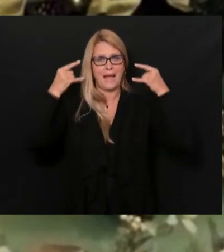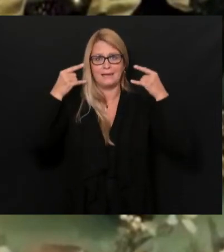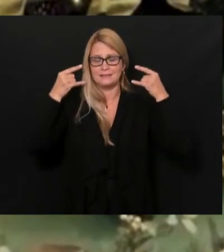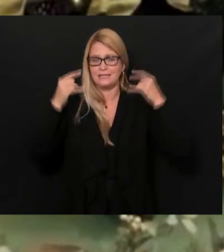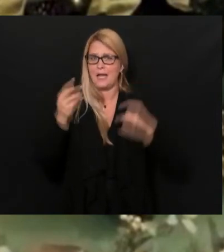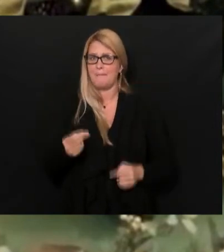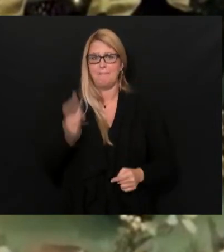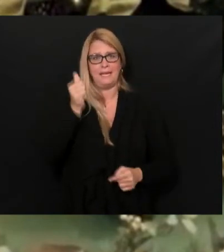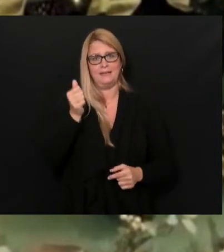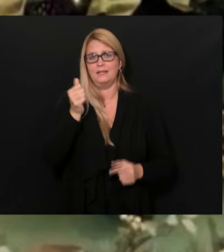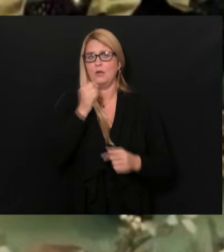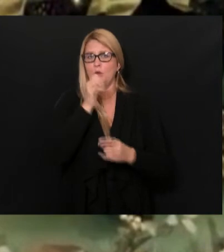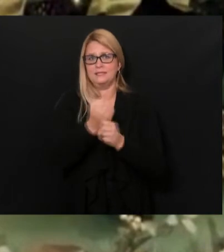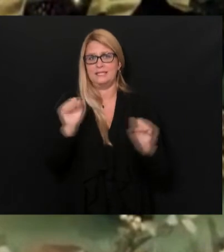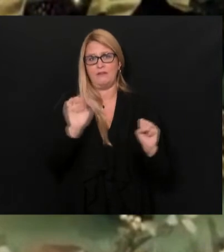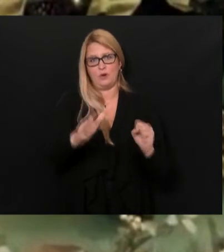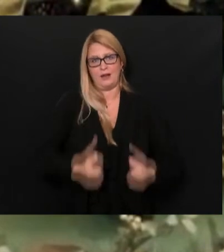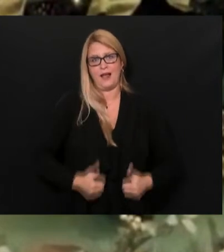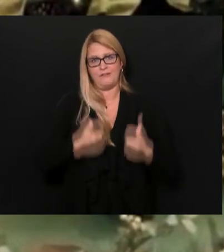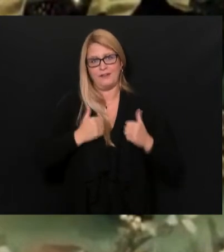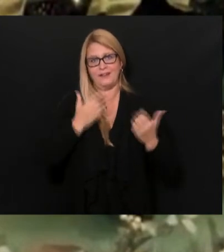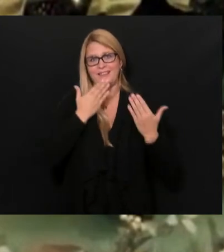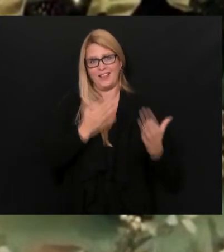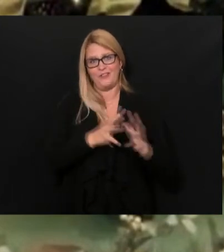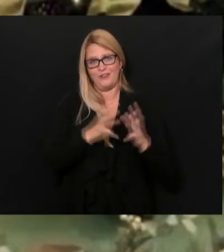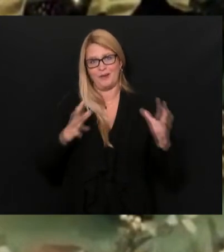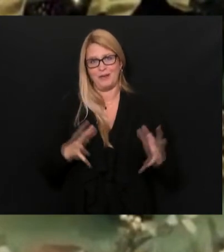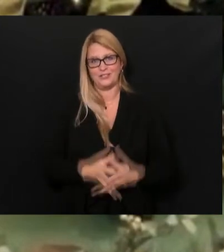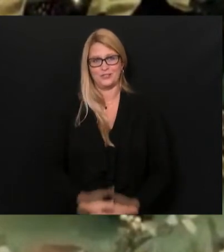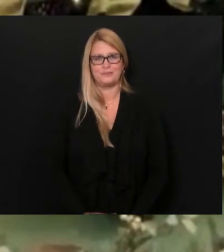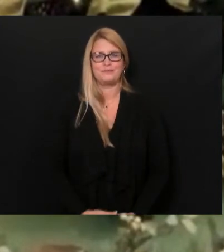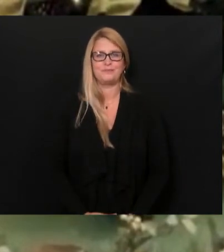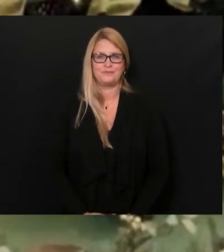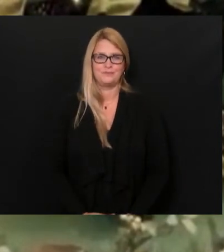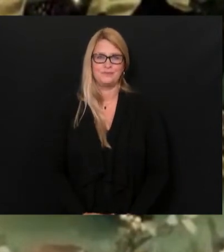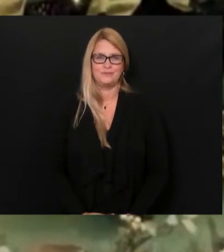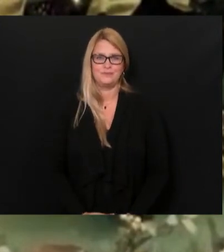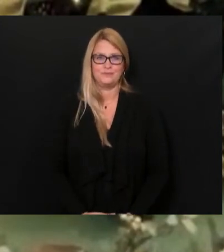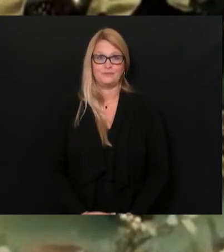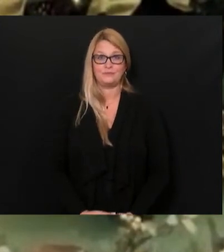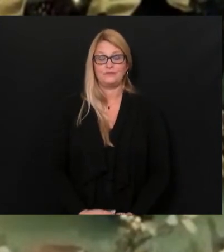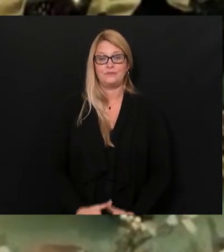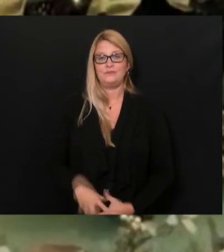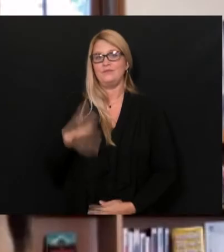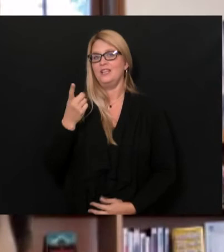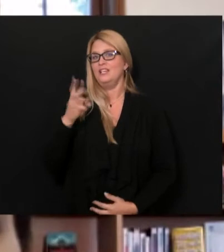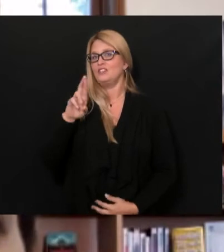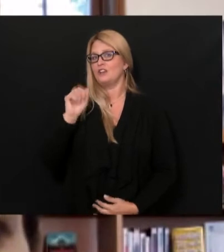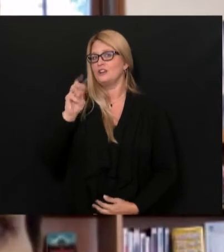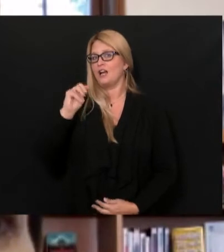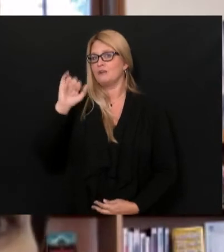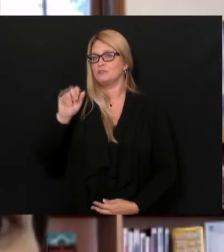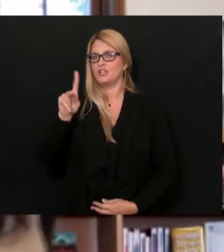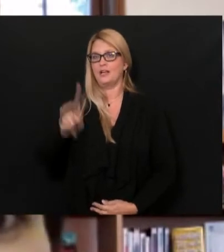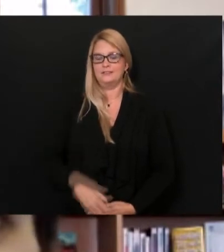and can save lives itself. So thank you very much. All right, thank you, Secretary. Next, we'll go to Dr. Aina Amjad, our State Health